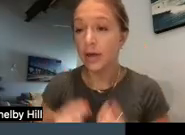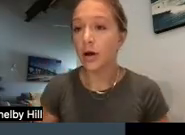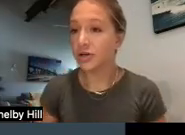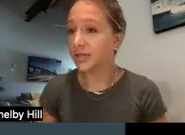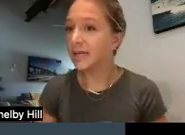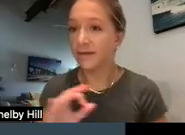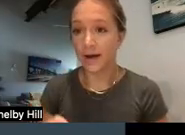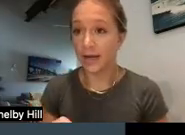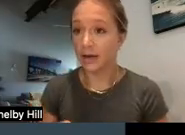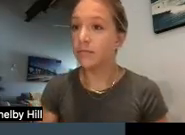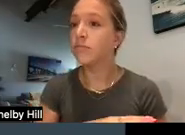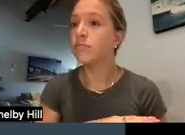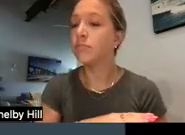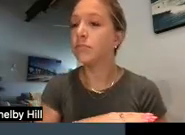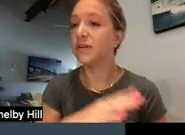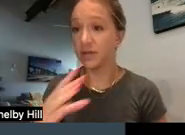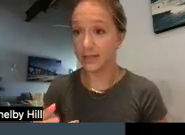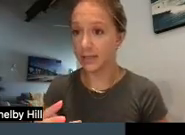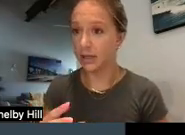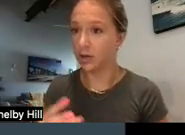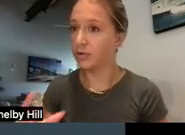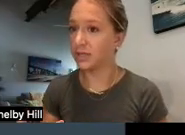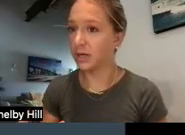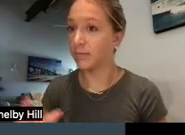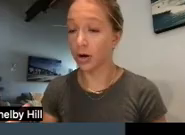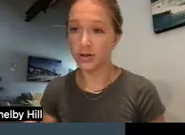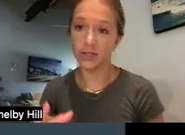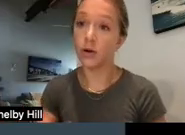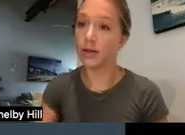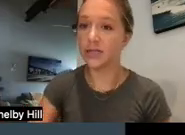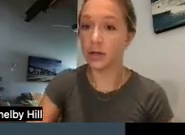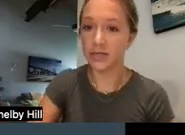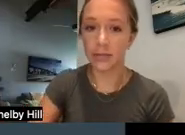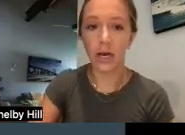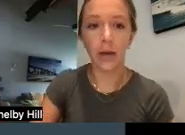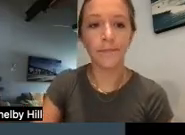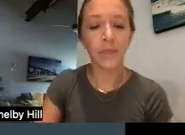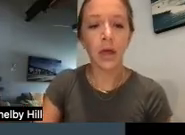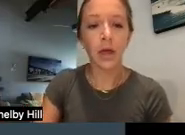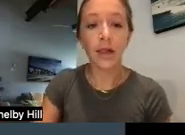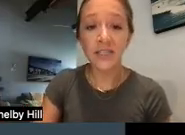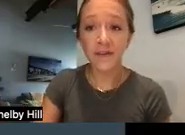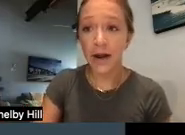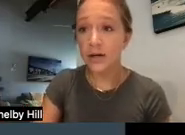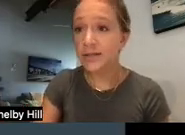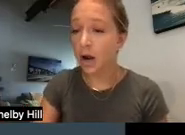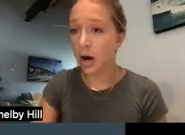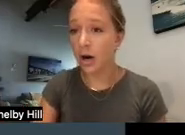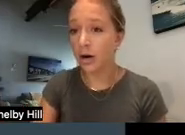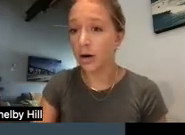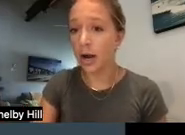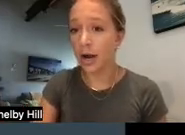eyebrow are just signifying differences in linguistic markers as well as linguistic meaning.